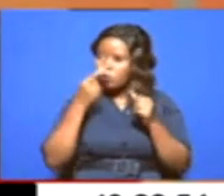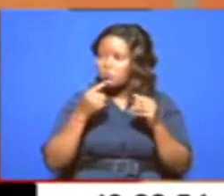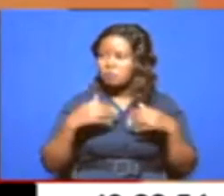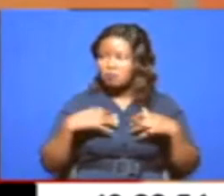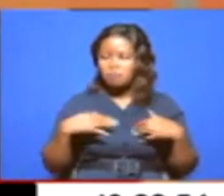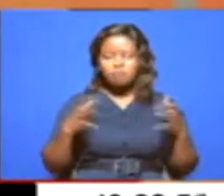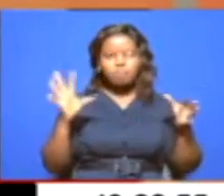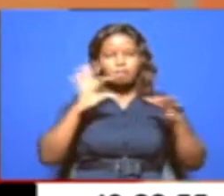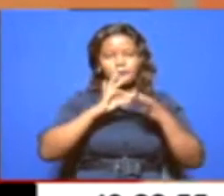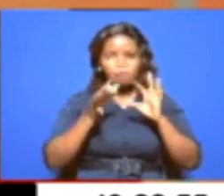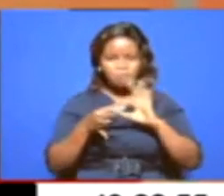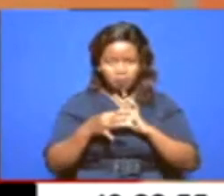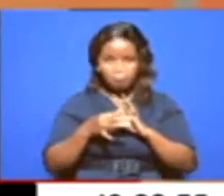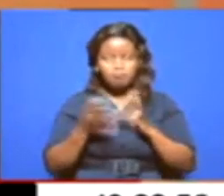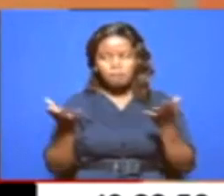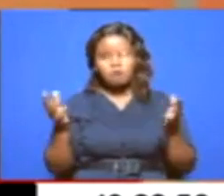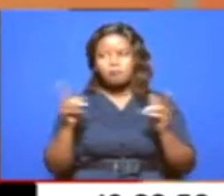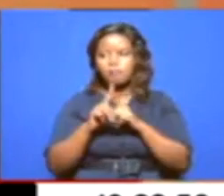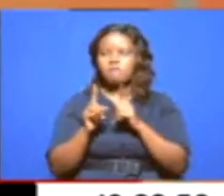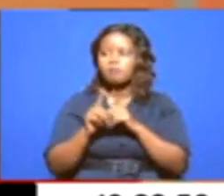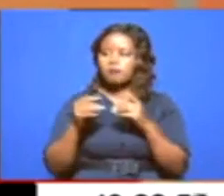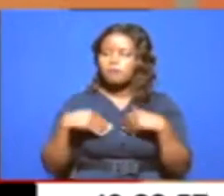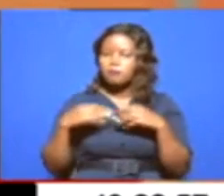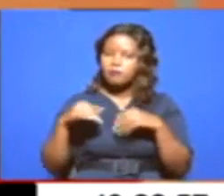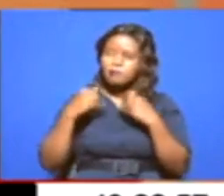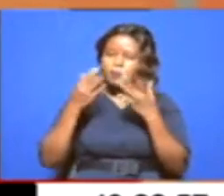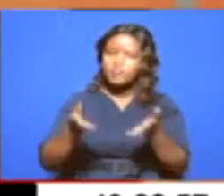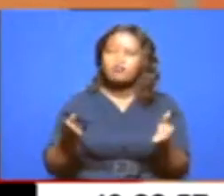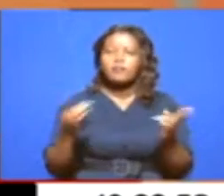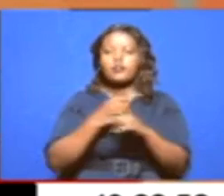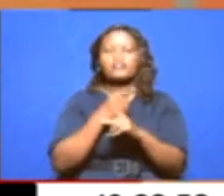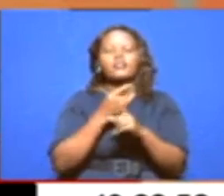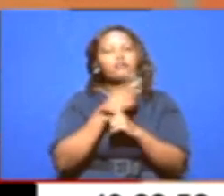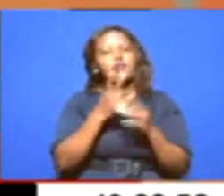them differently. They are given different payment according to their